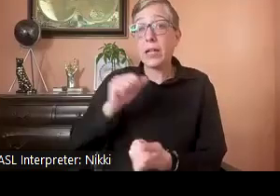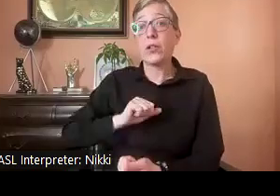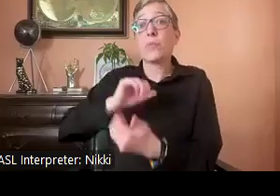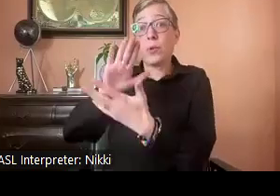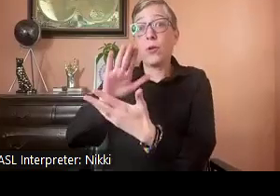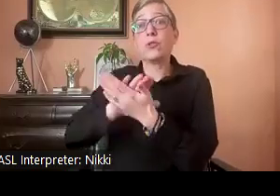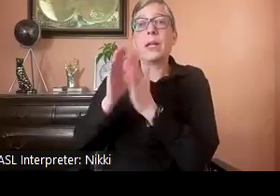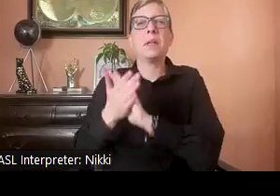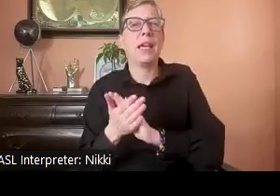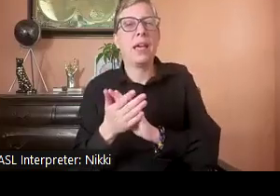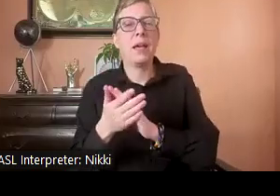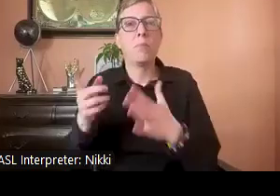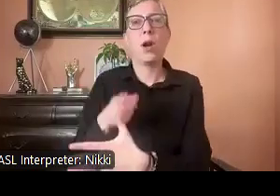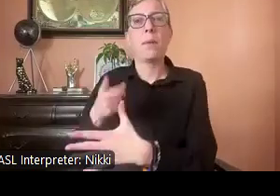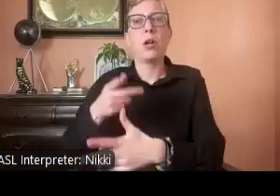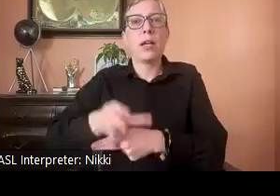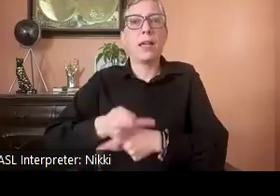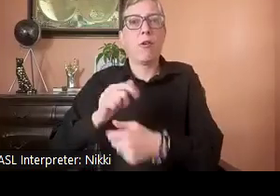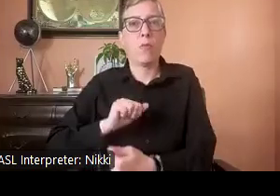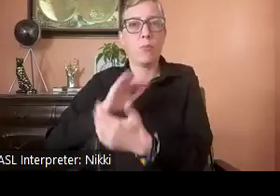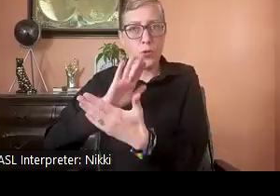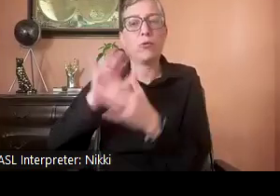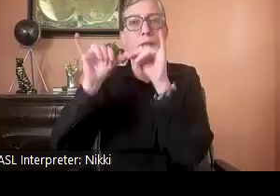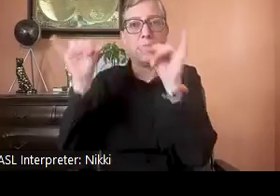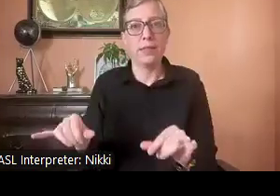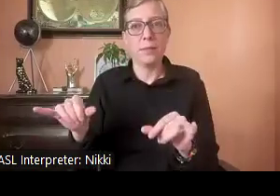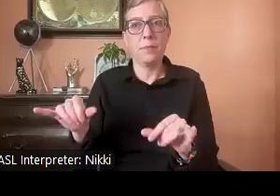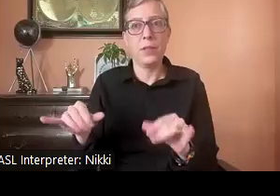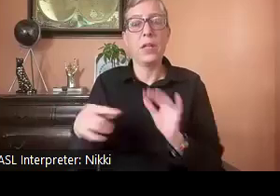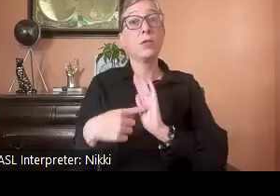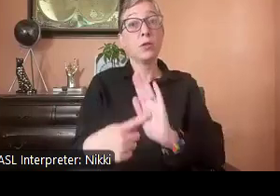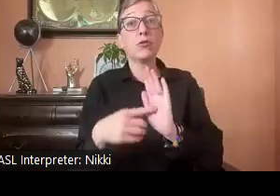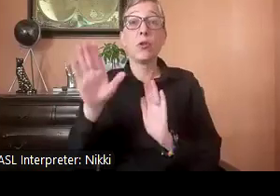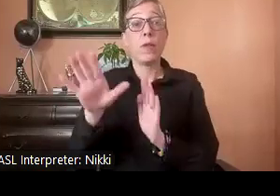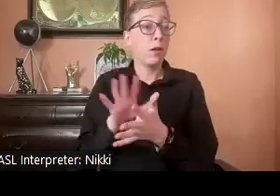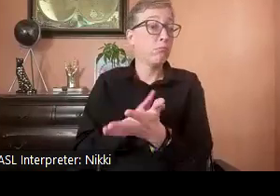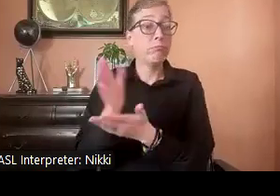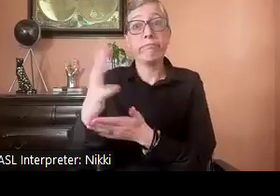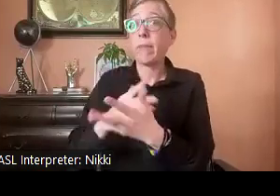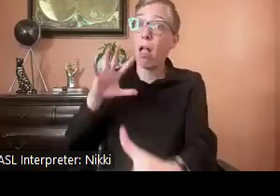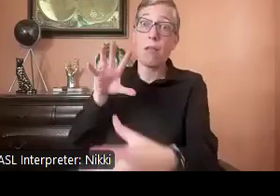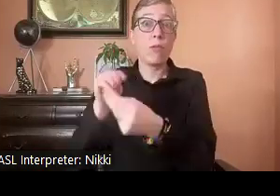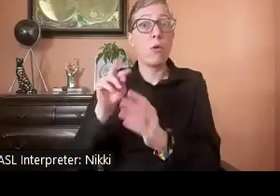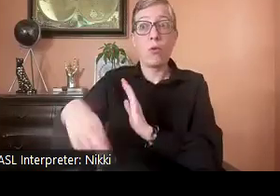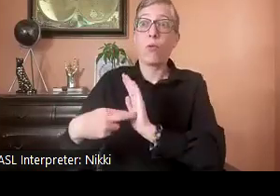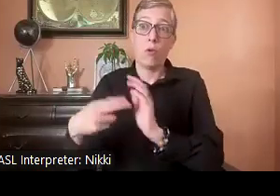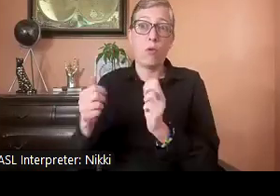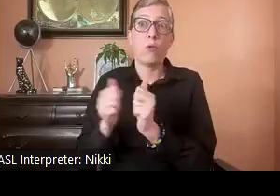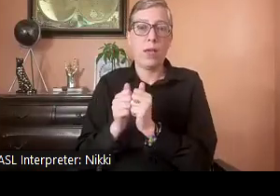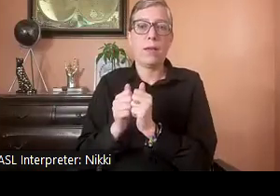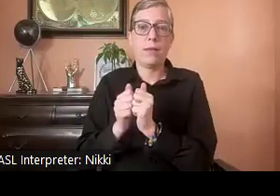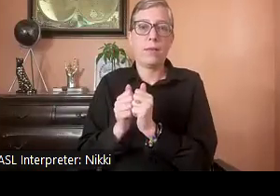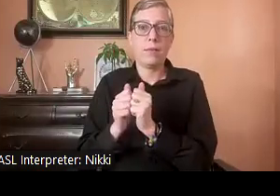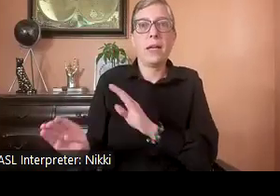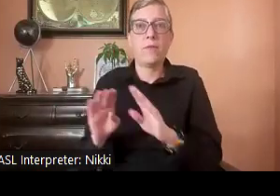center to signify their comprehensive role in integrating physical and behavioral health. 1994, United